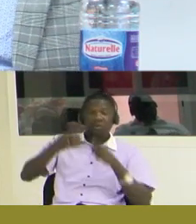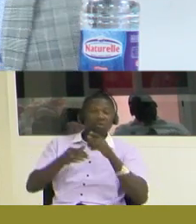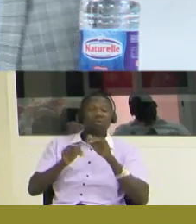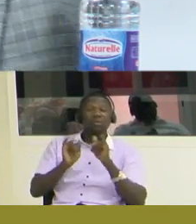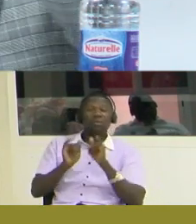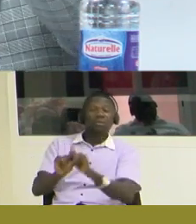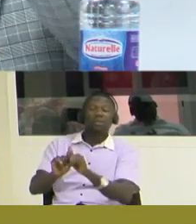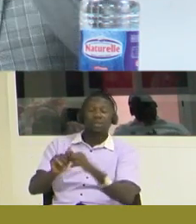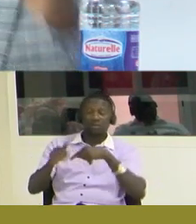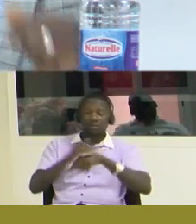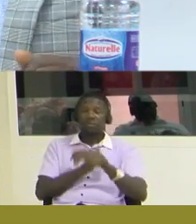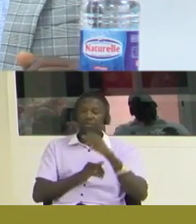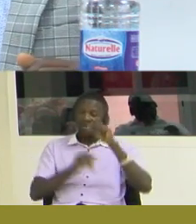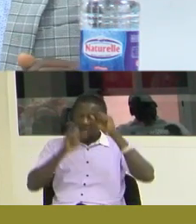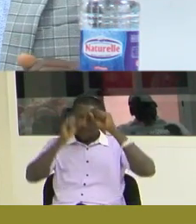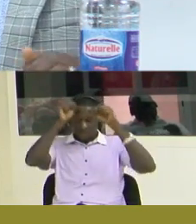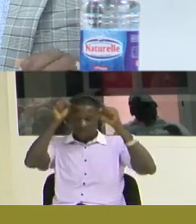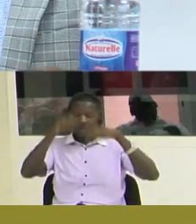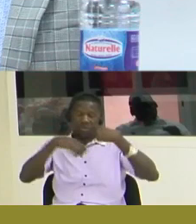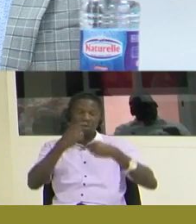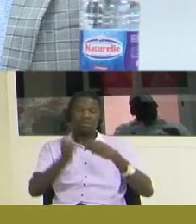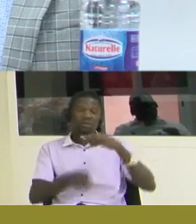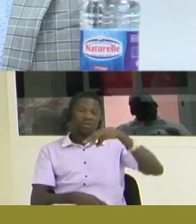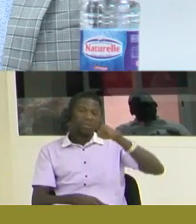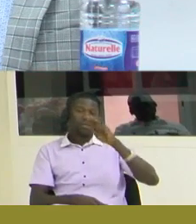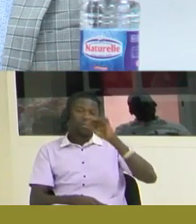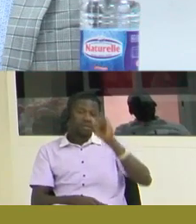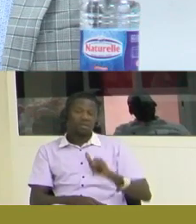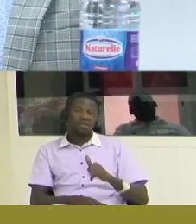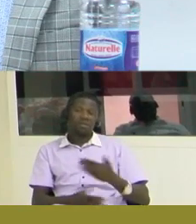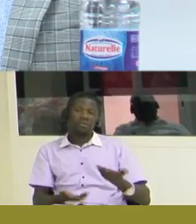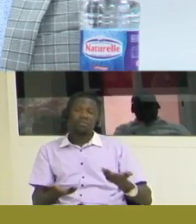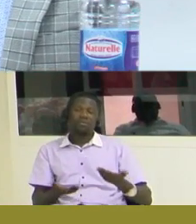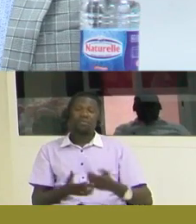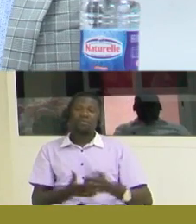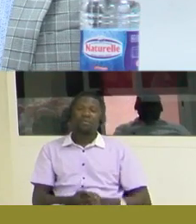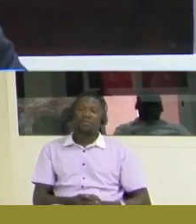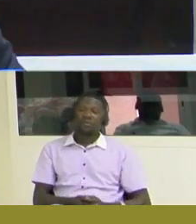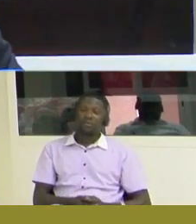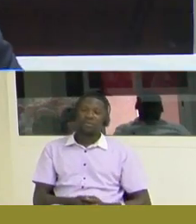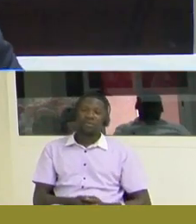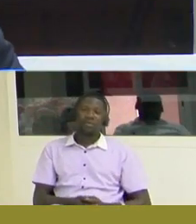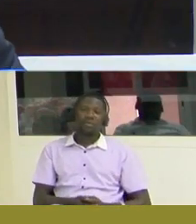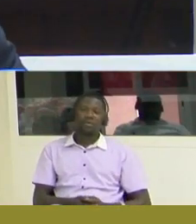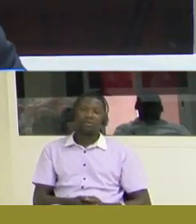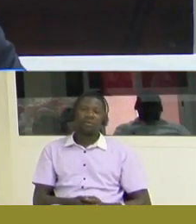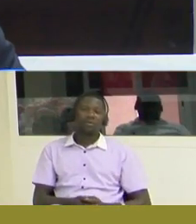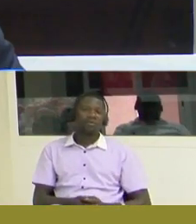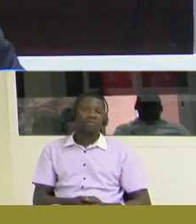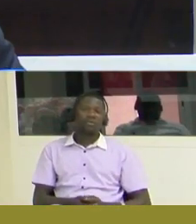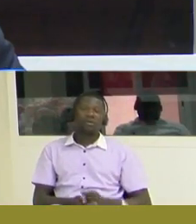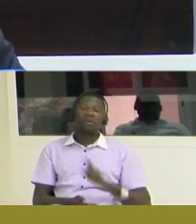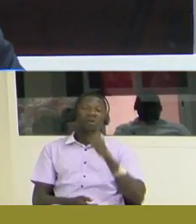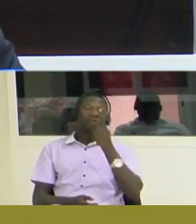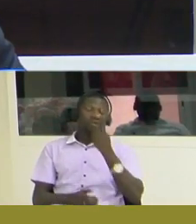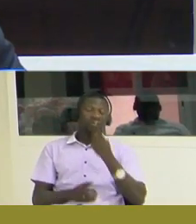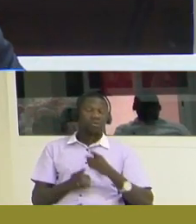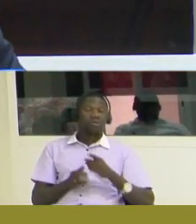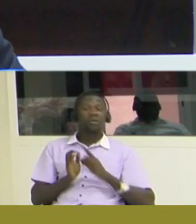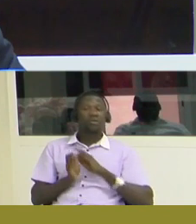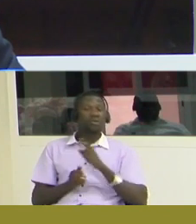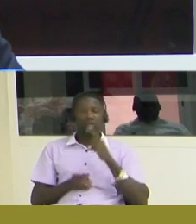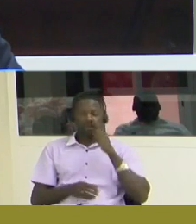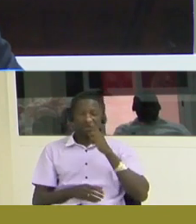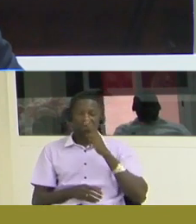government for 13 years first of all I am NOT trying to portray myself as an angel or